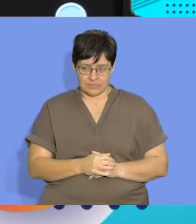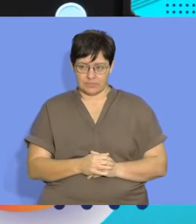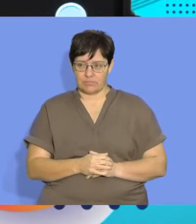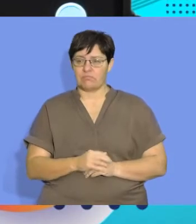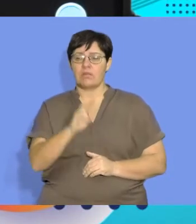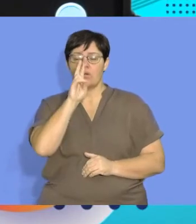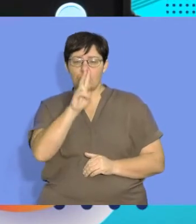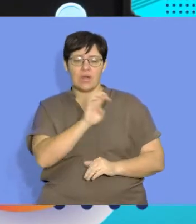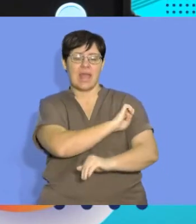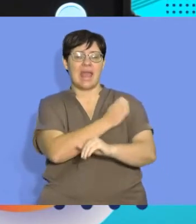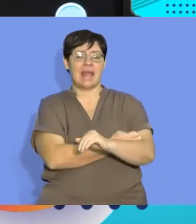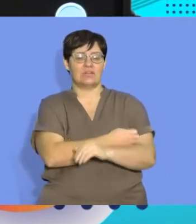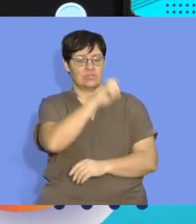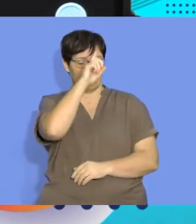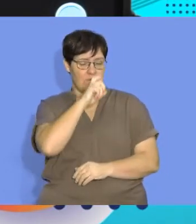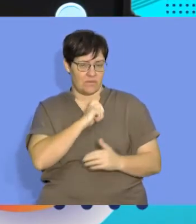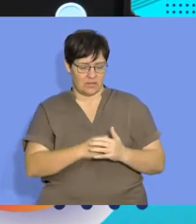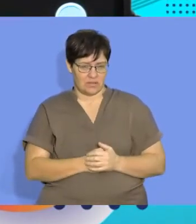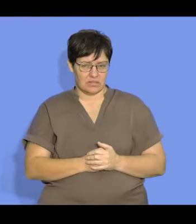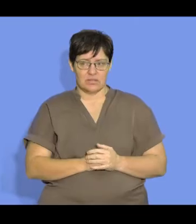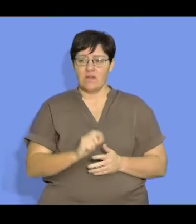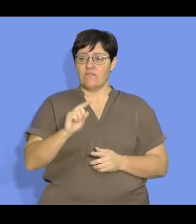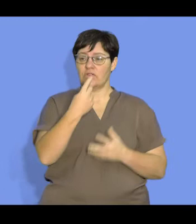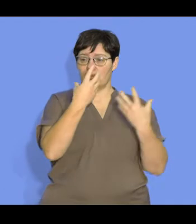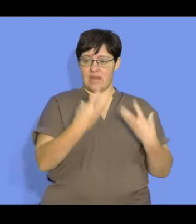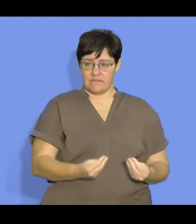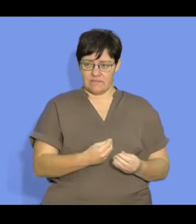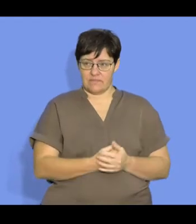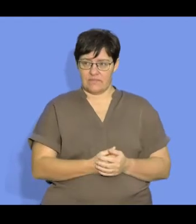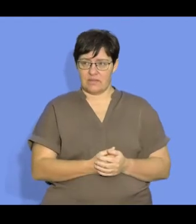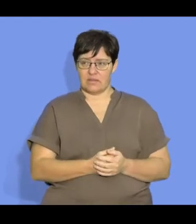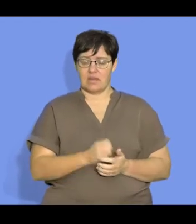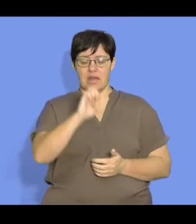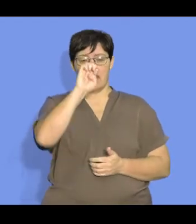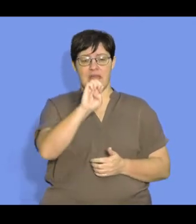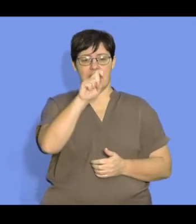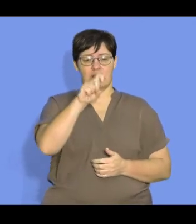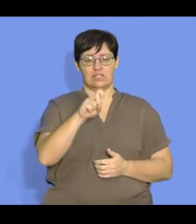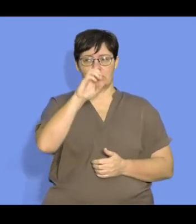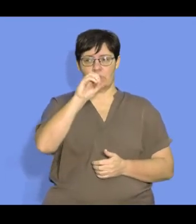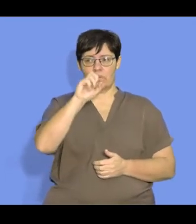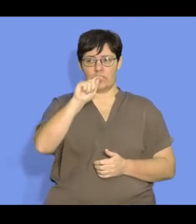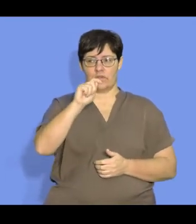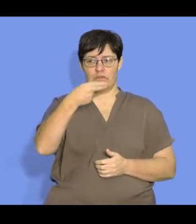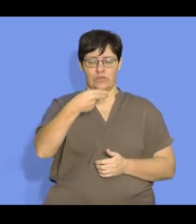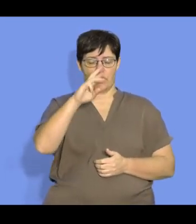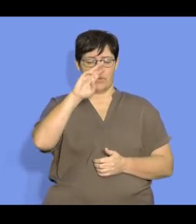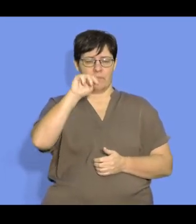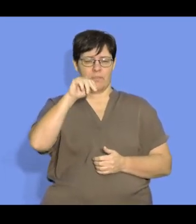the reaction. When we look at the energy profiles, the first one that we have here is